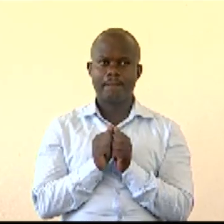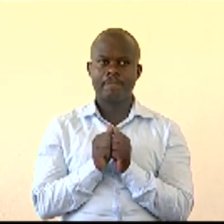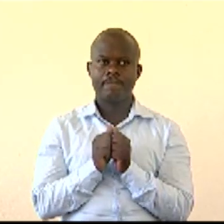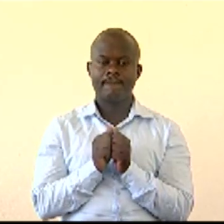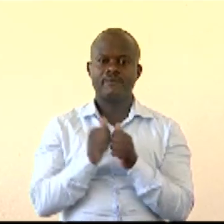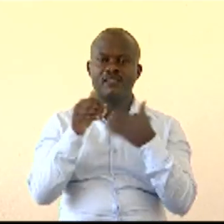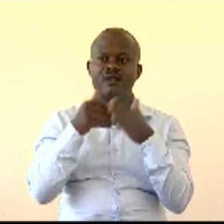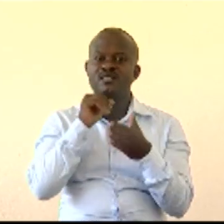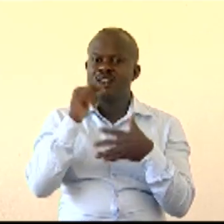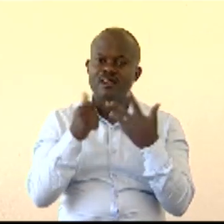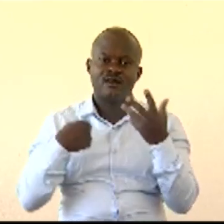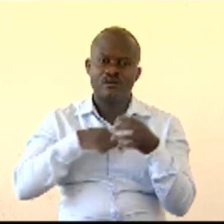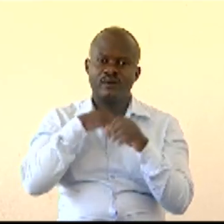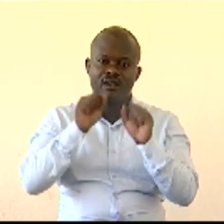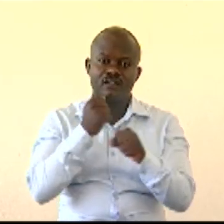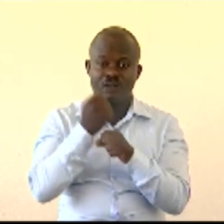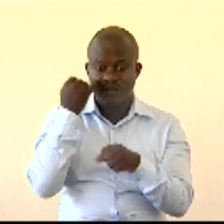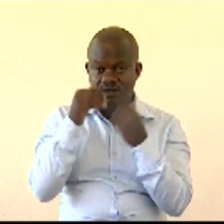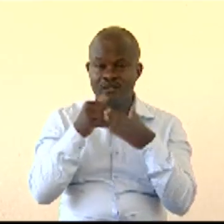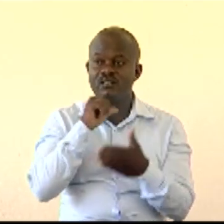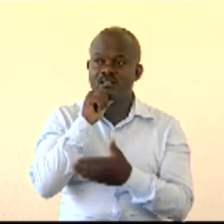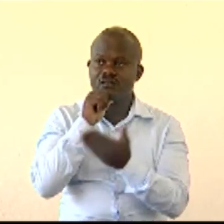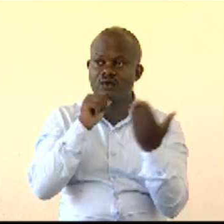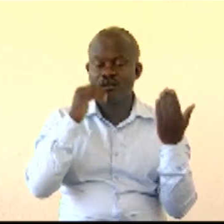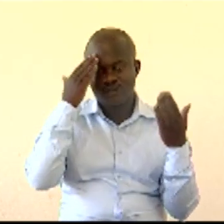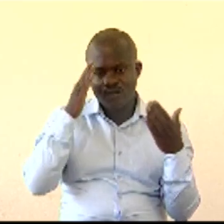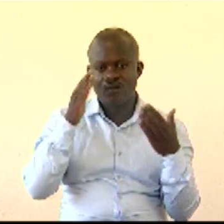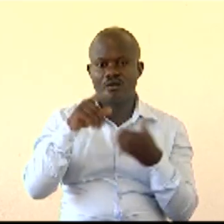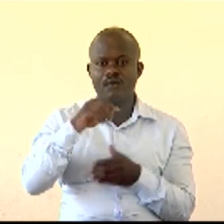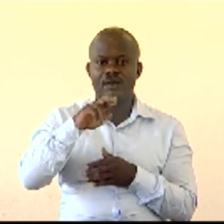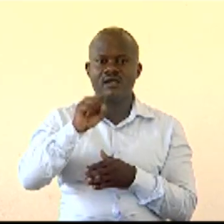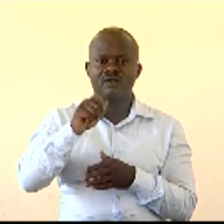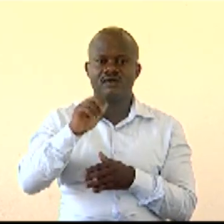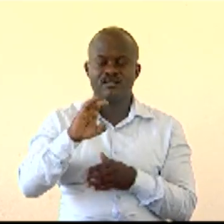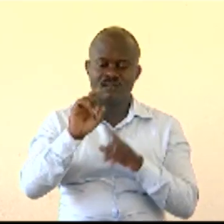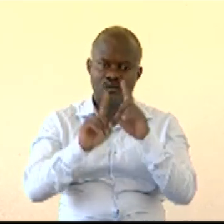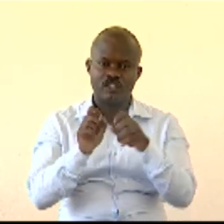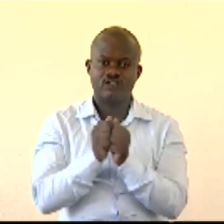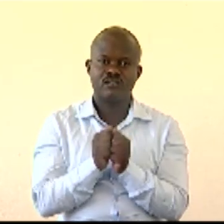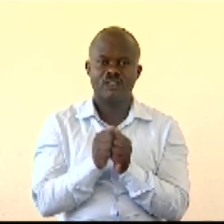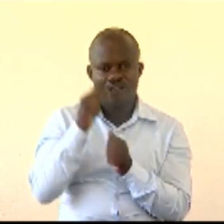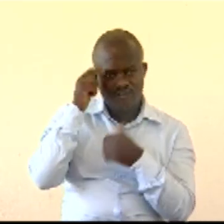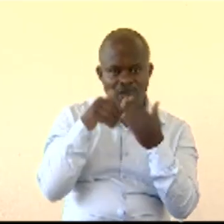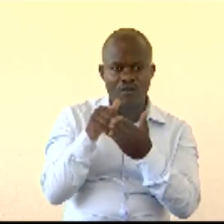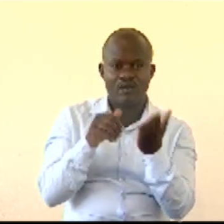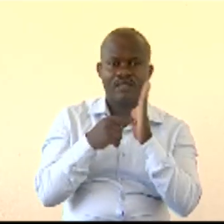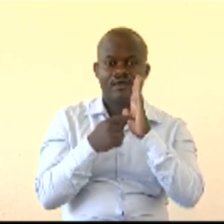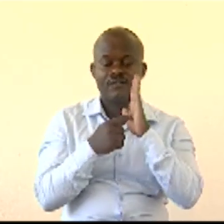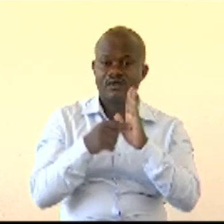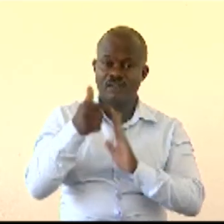There is nothing we can do if we don't know the balanced equation for the reaction which takes